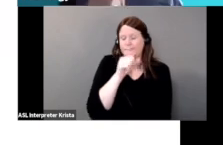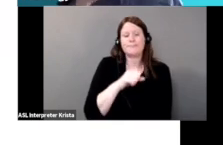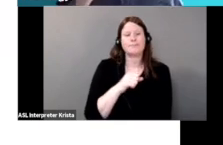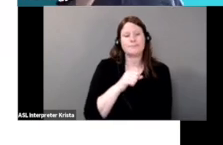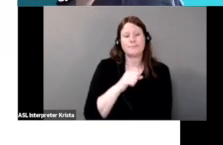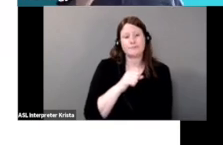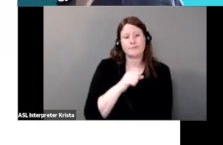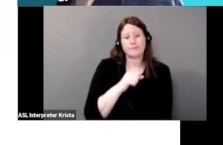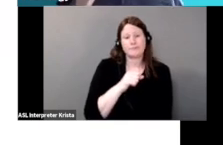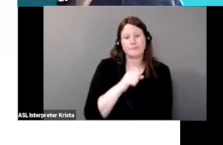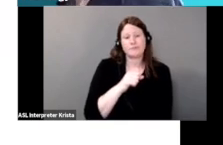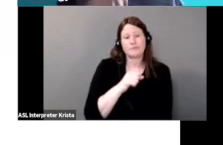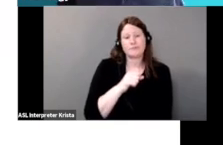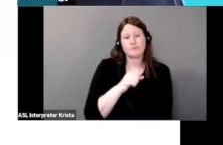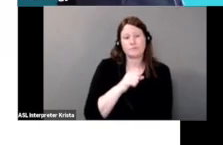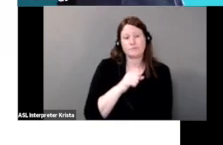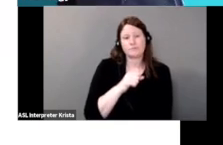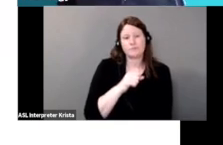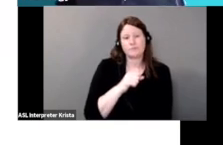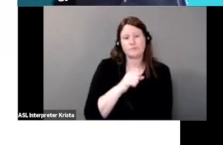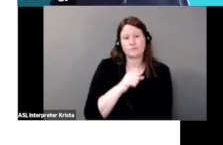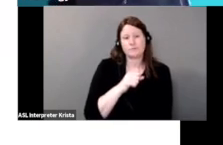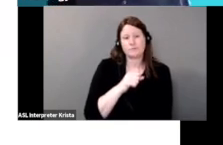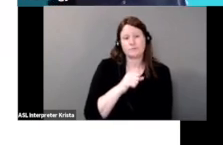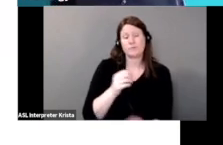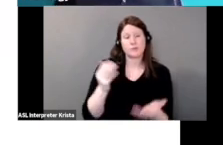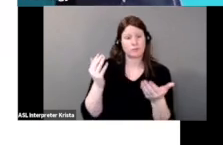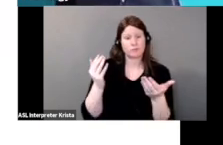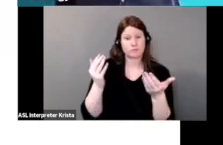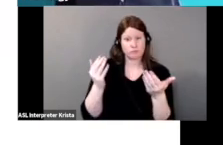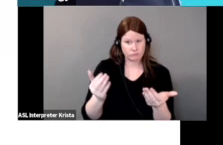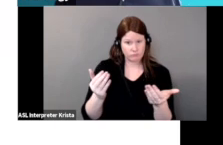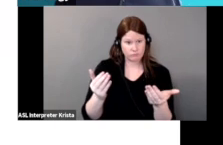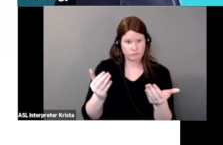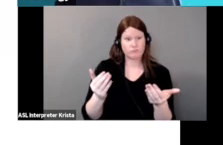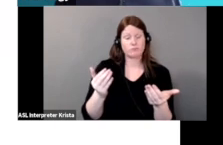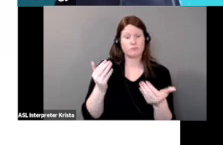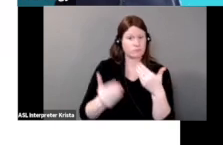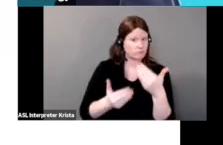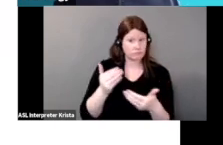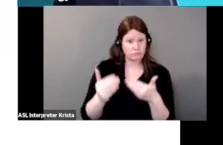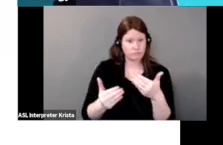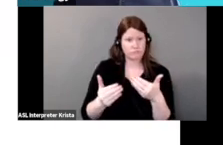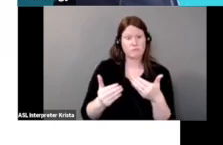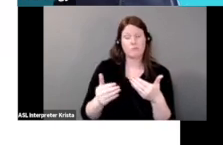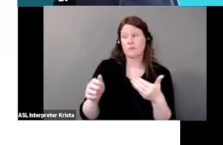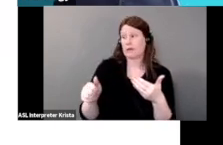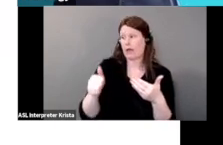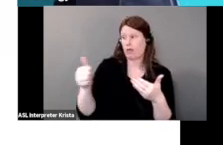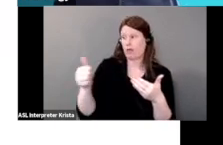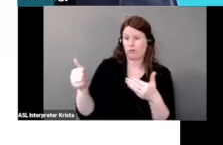pass, what would have to happen is someone else would have to have patented what you